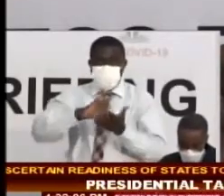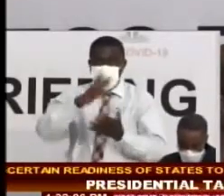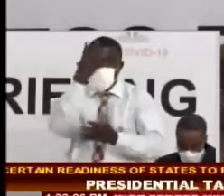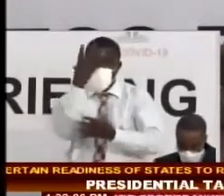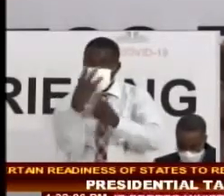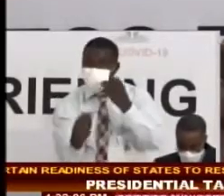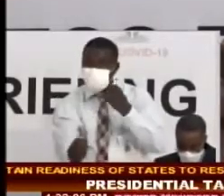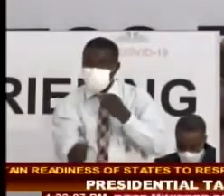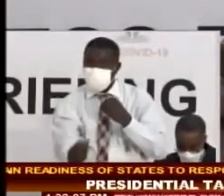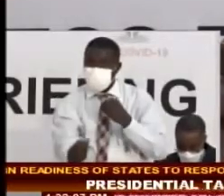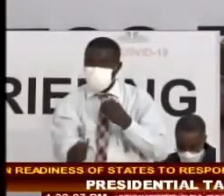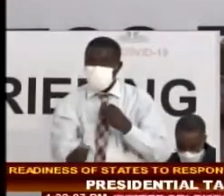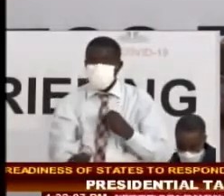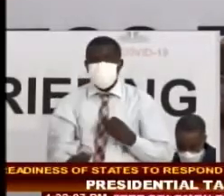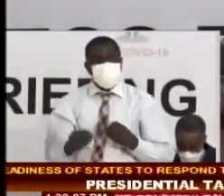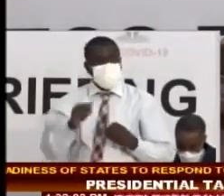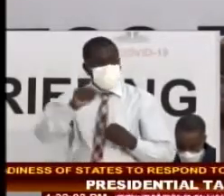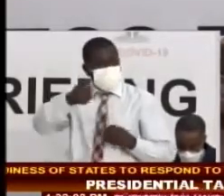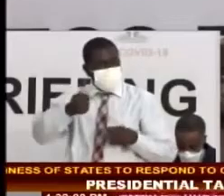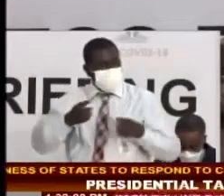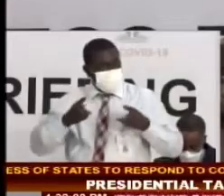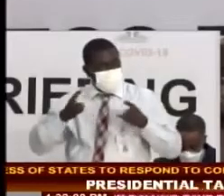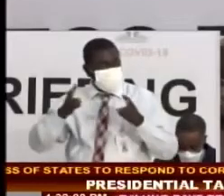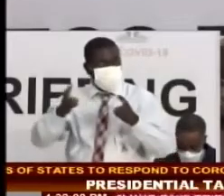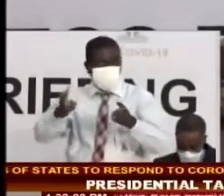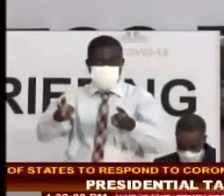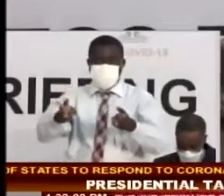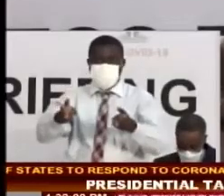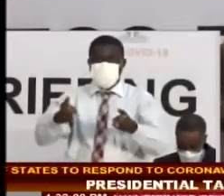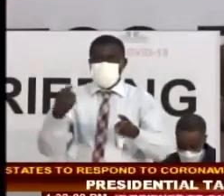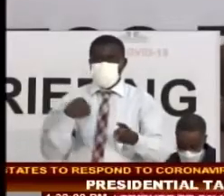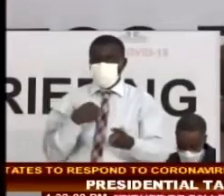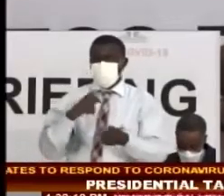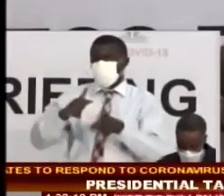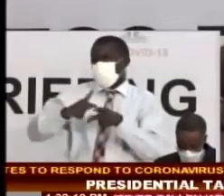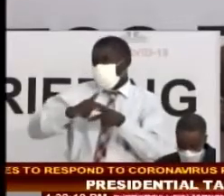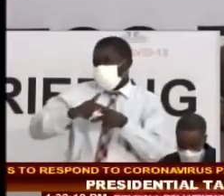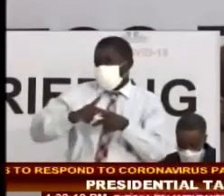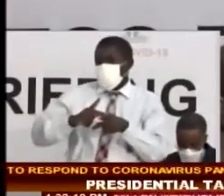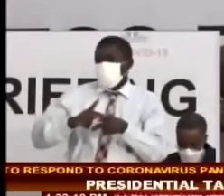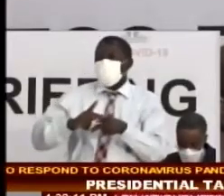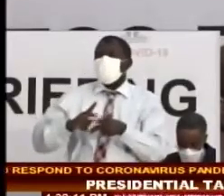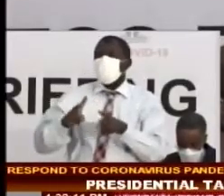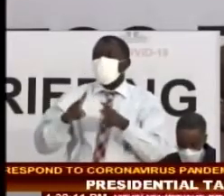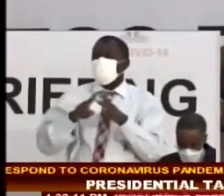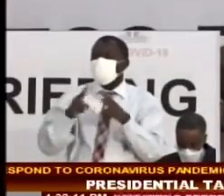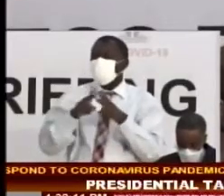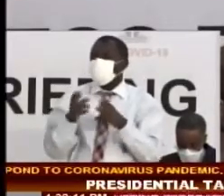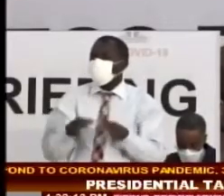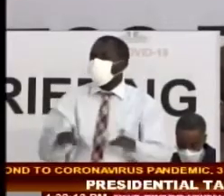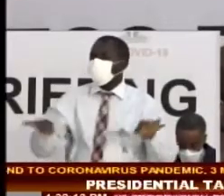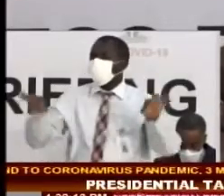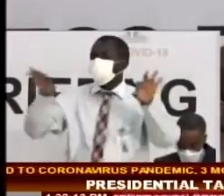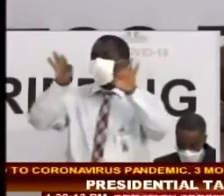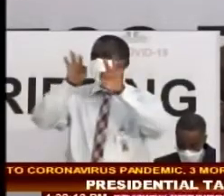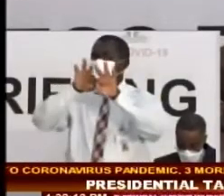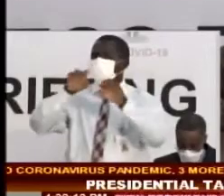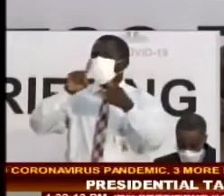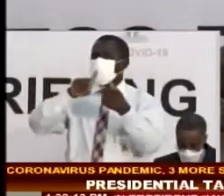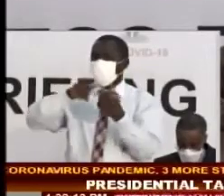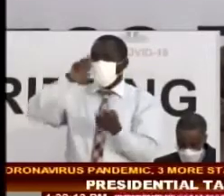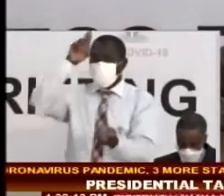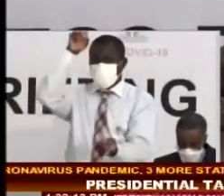non-pharmaceutical intervention remains the most effective way to contain the spread of